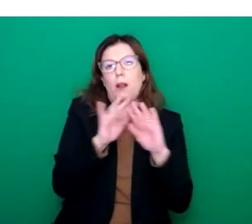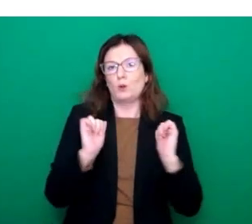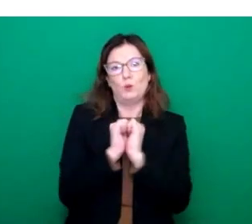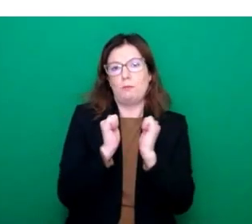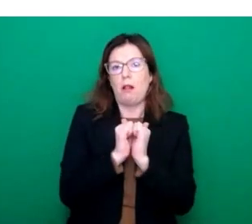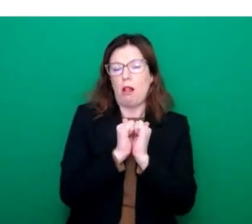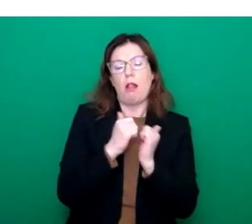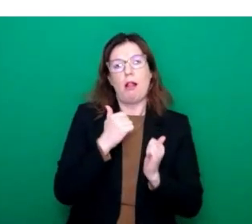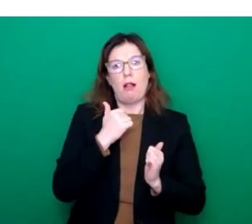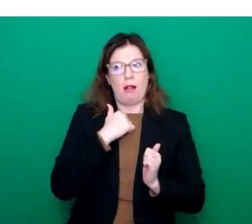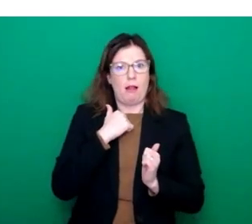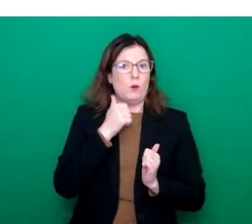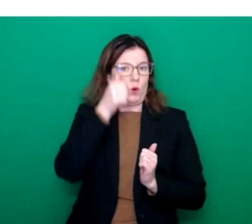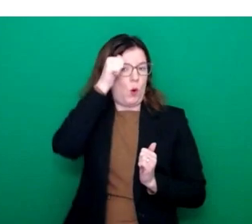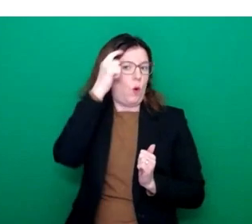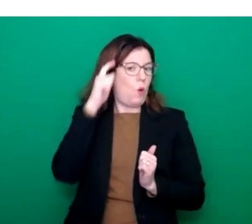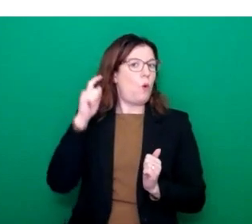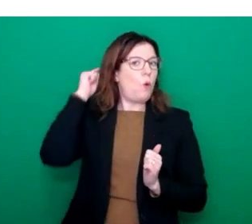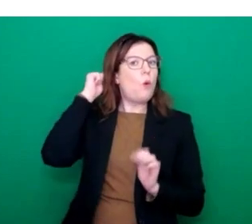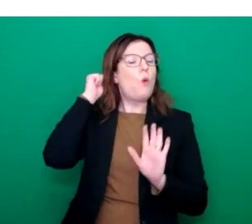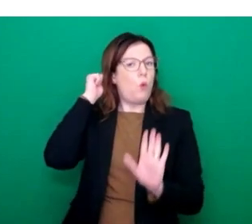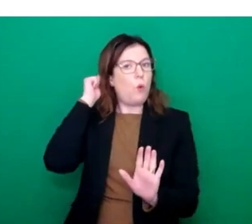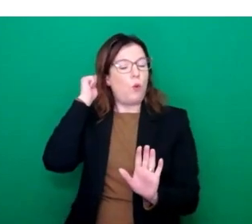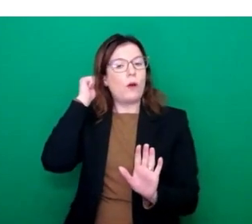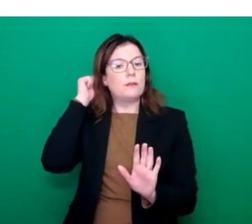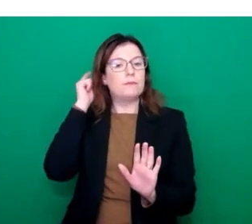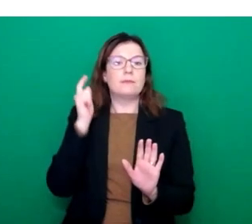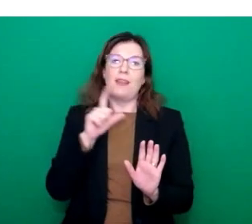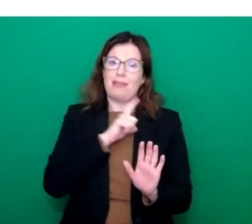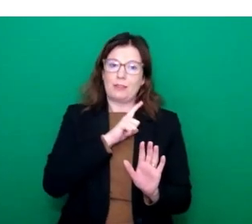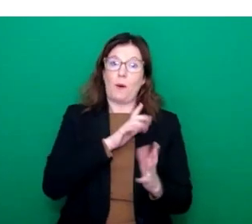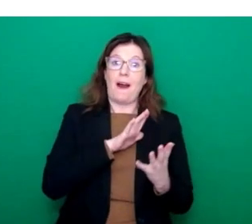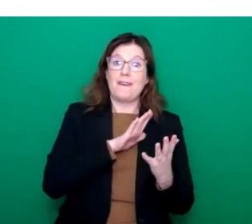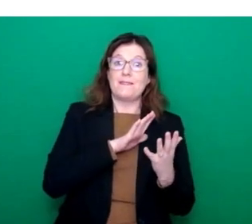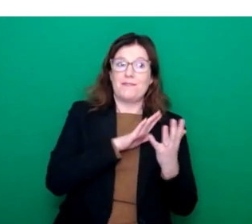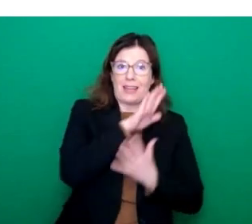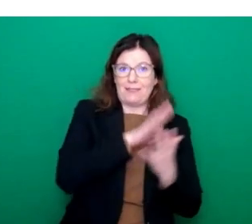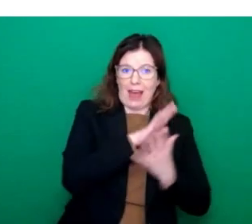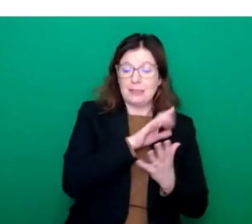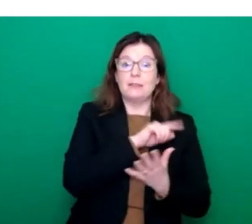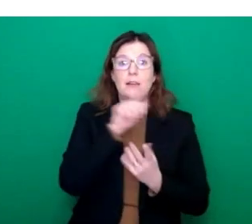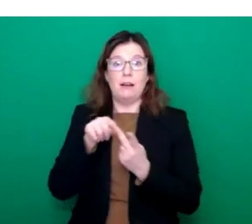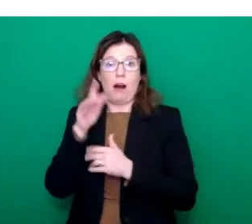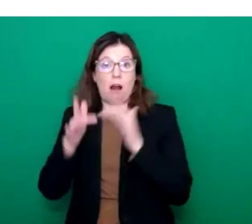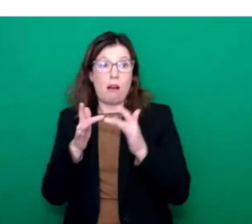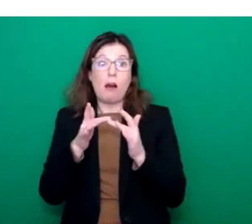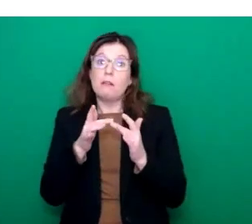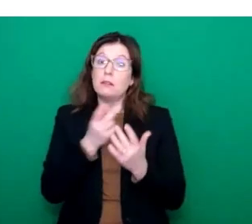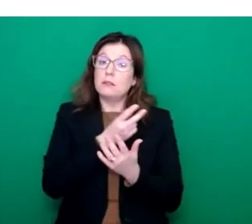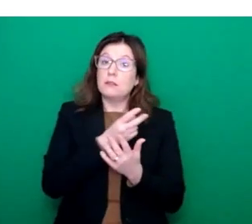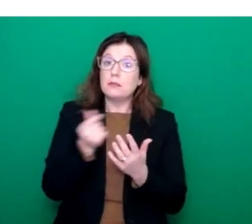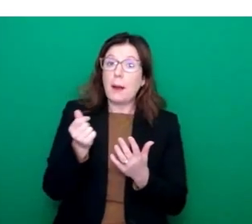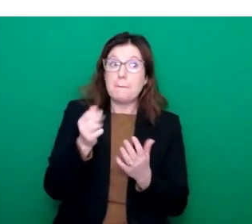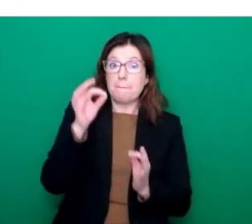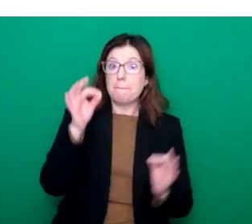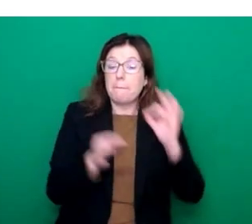mindful about that, but we have been continuing both offerings, including adding flexibility into the evening with our options to